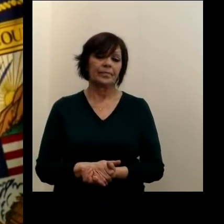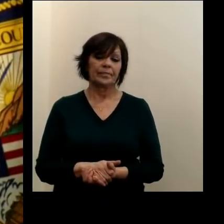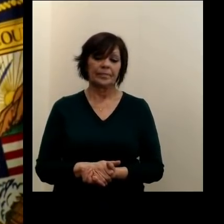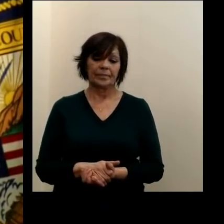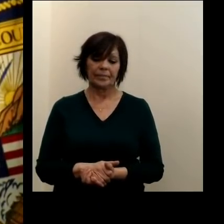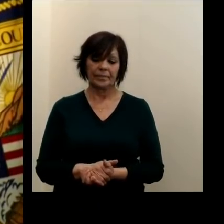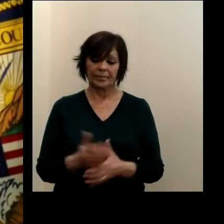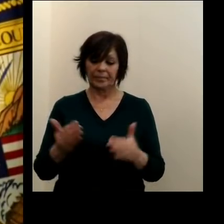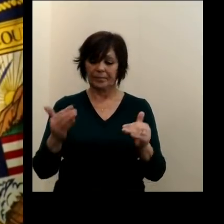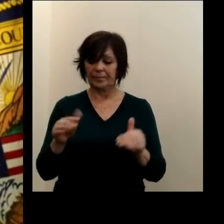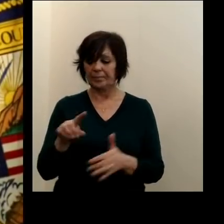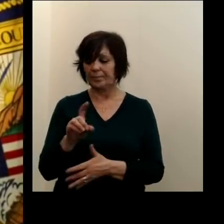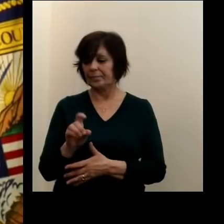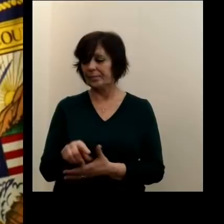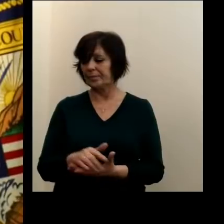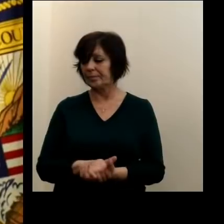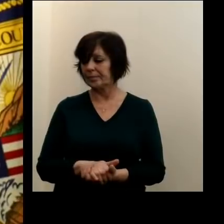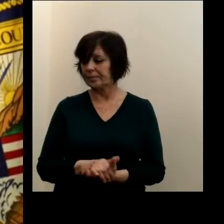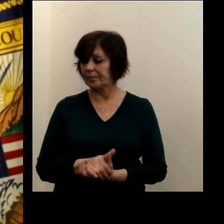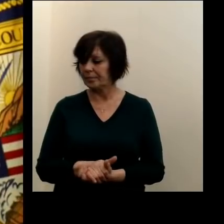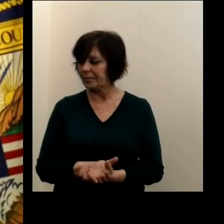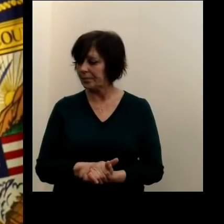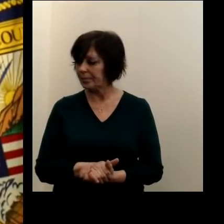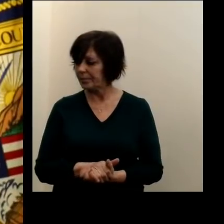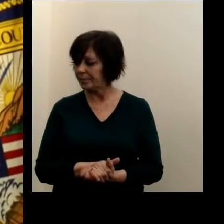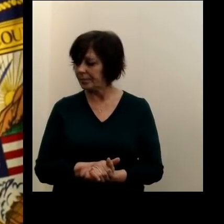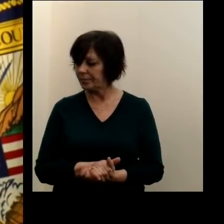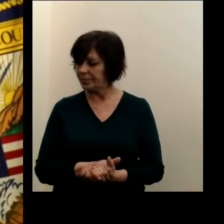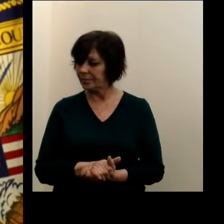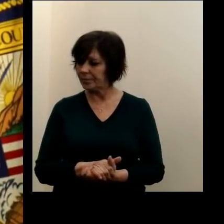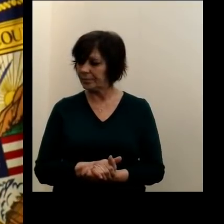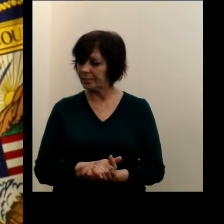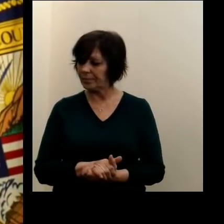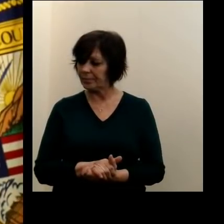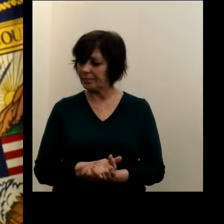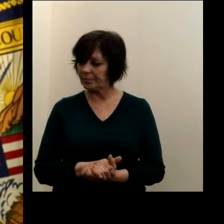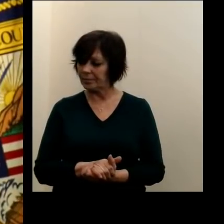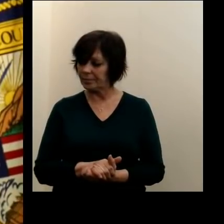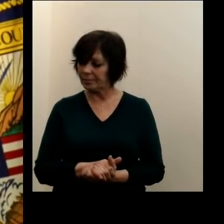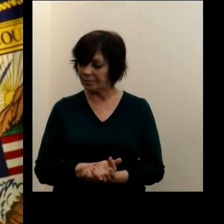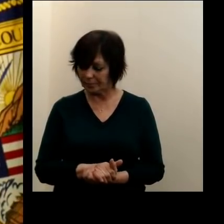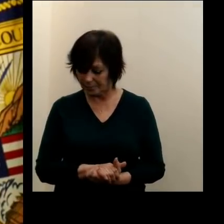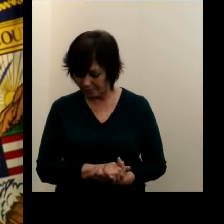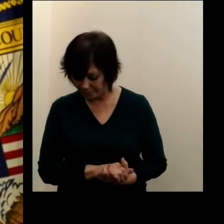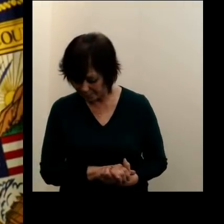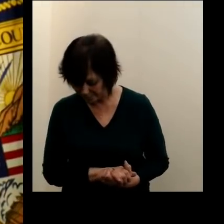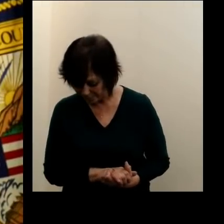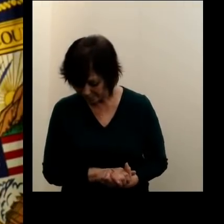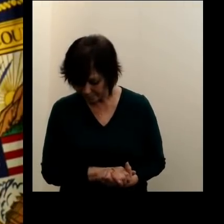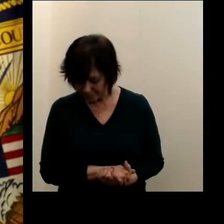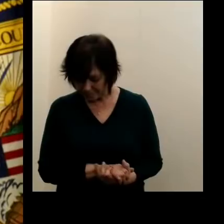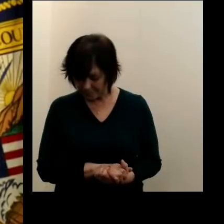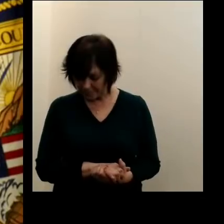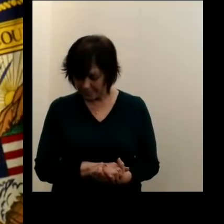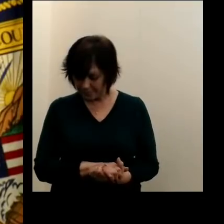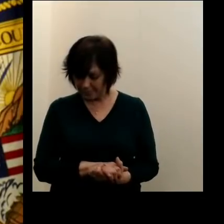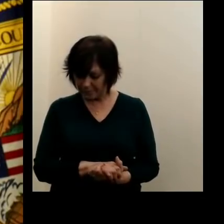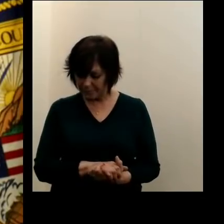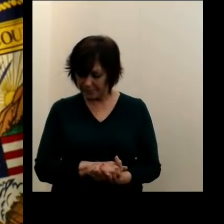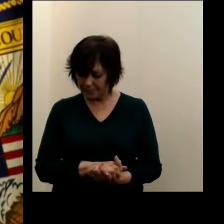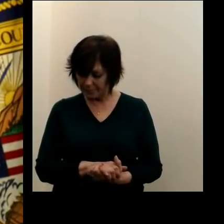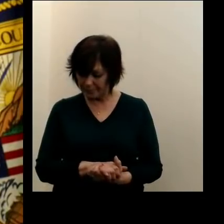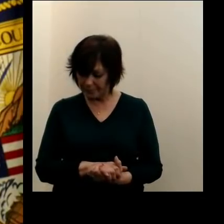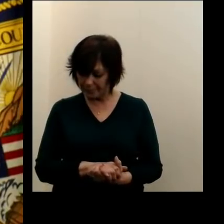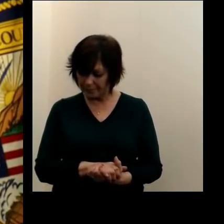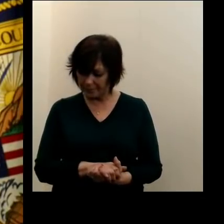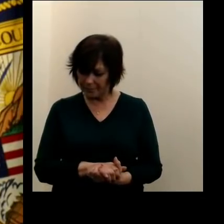WIVB, Chris Horvatis, or anybody else from IVB? Yeah, have you, Mark, has the county had to